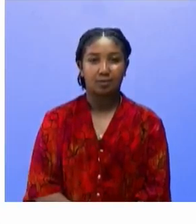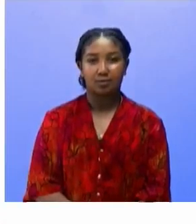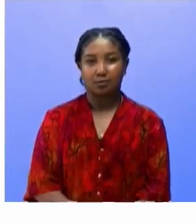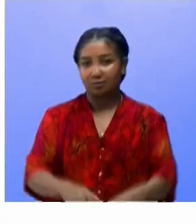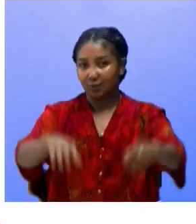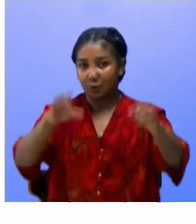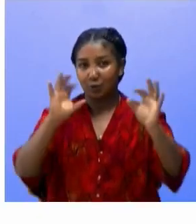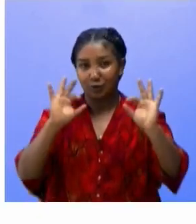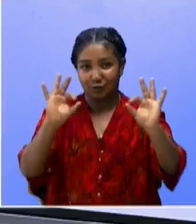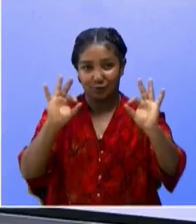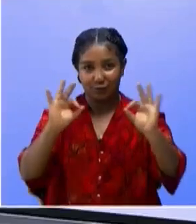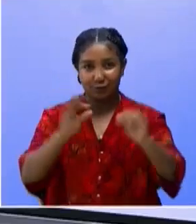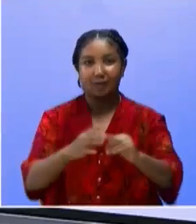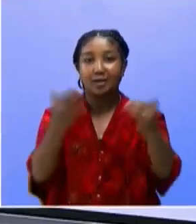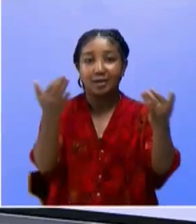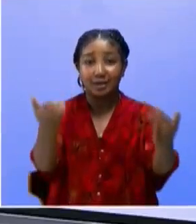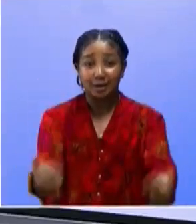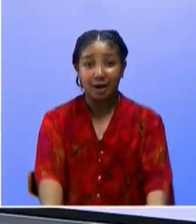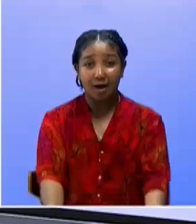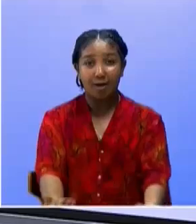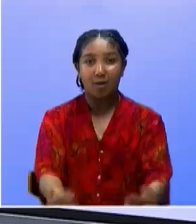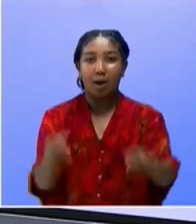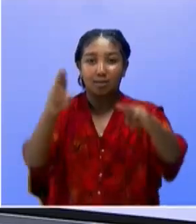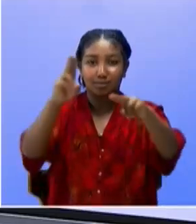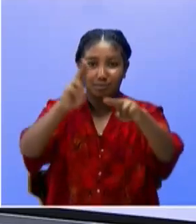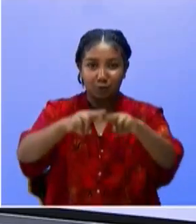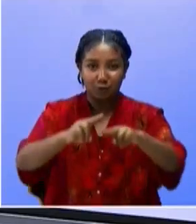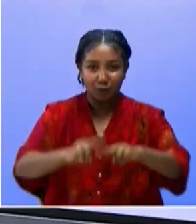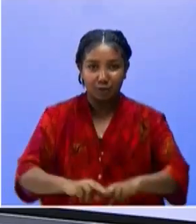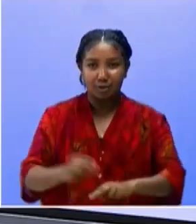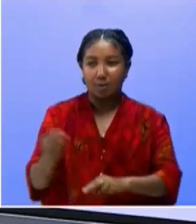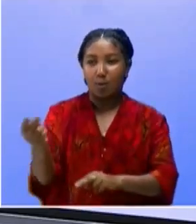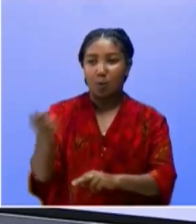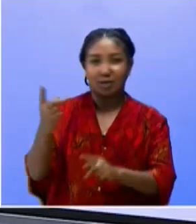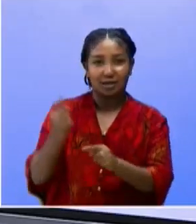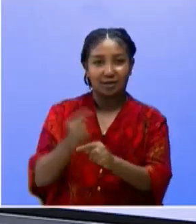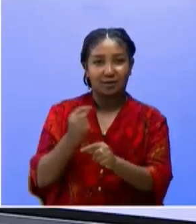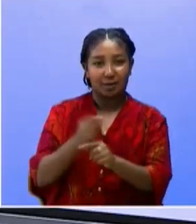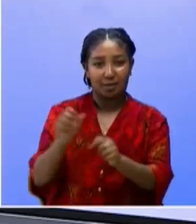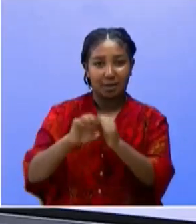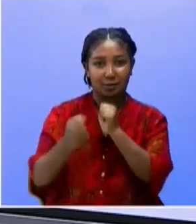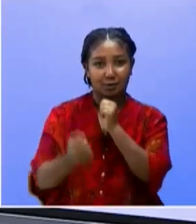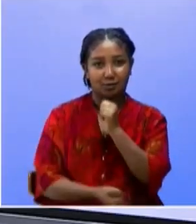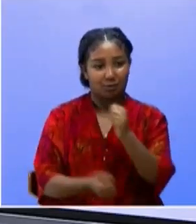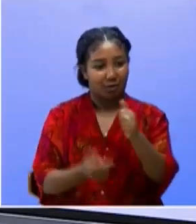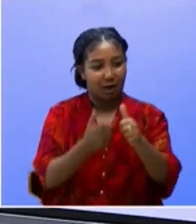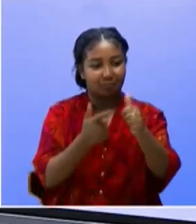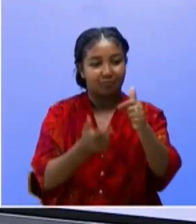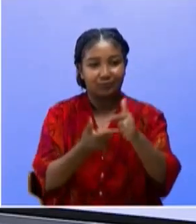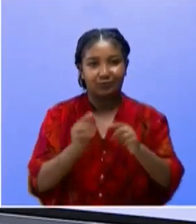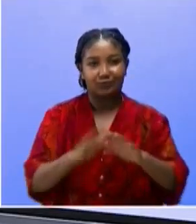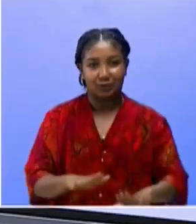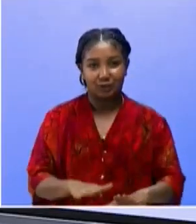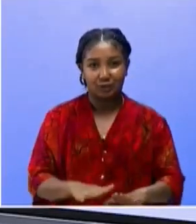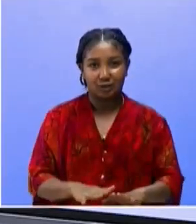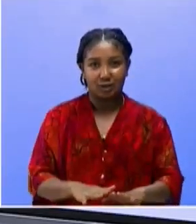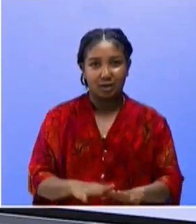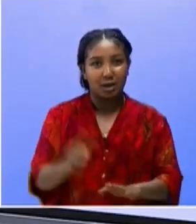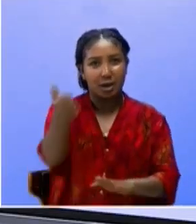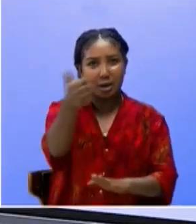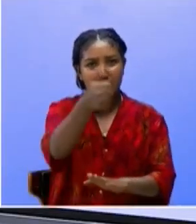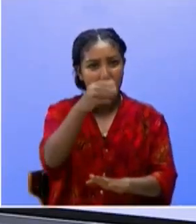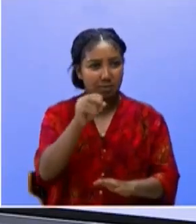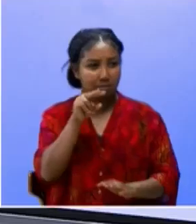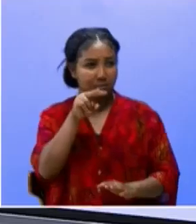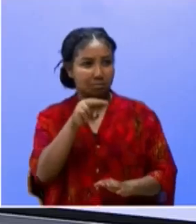Wonderful. Now we are putting both of the activities according to the time. Anybody, if he sees your